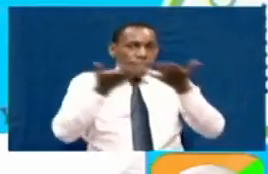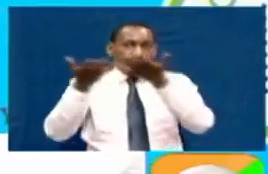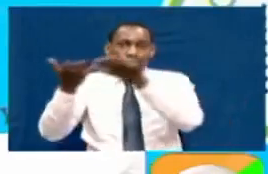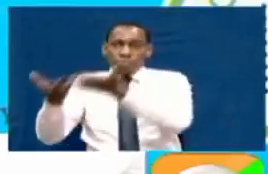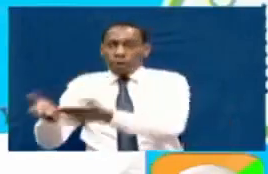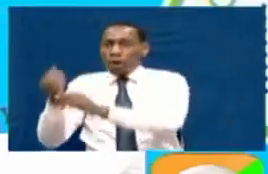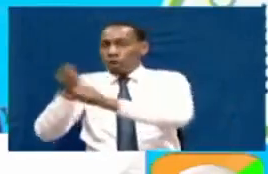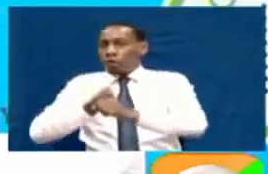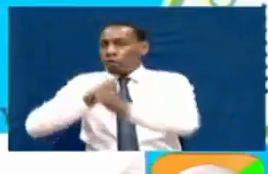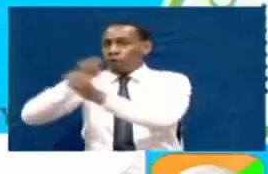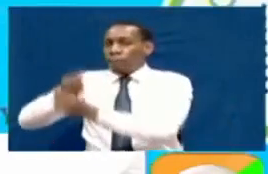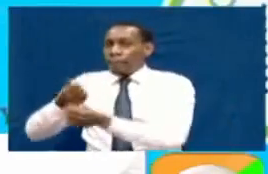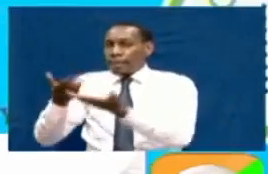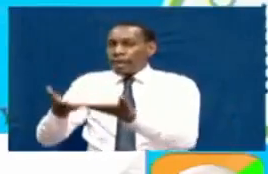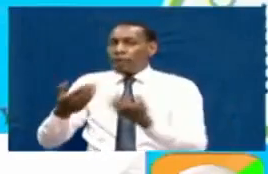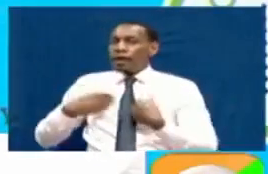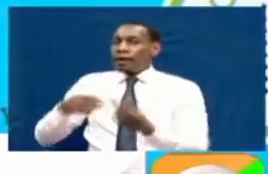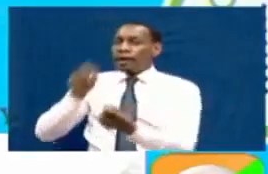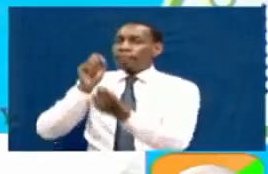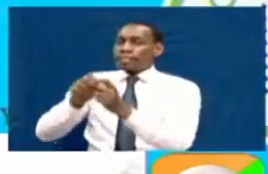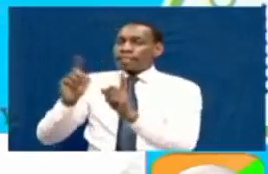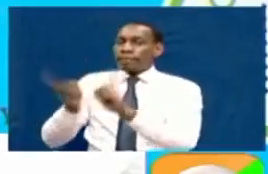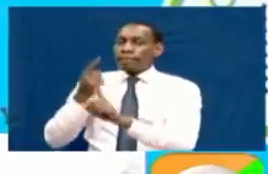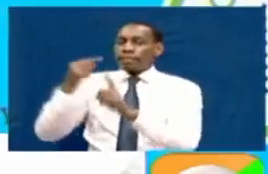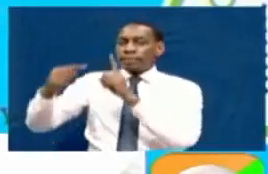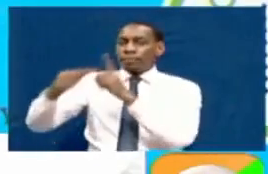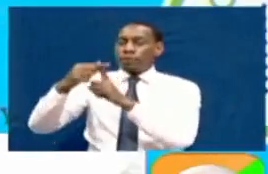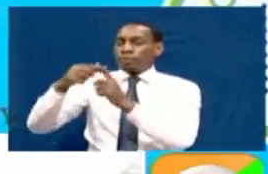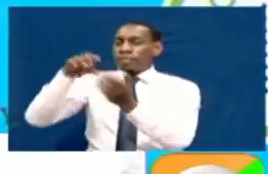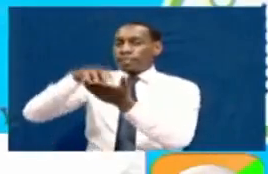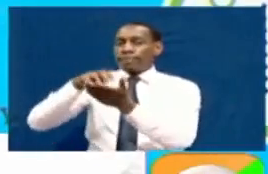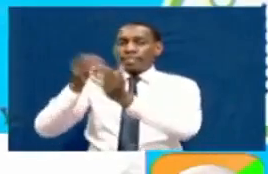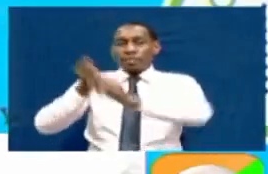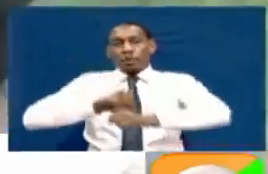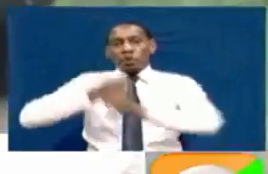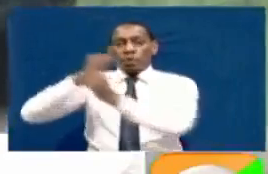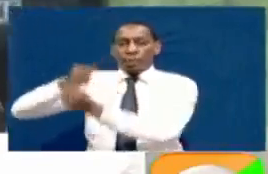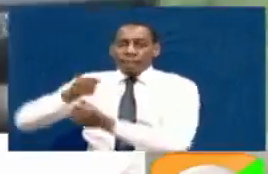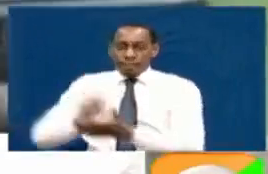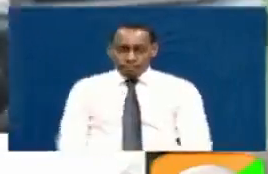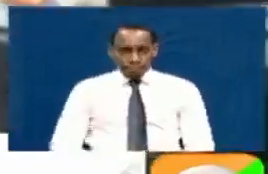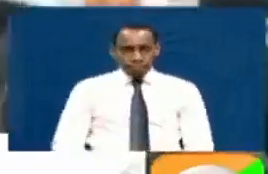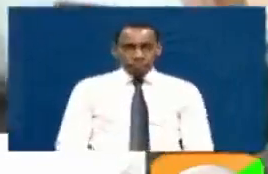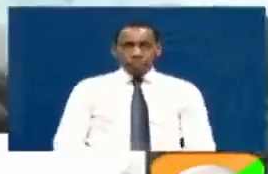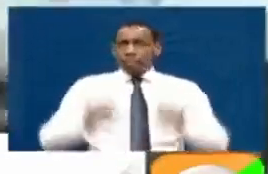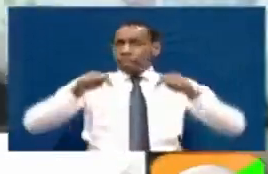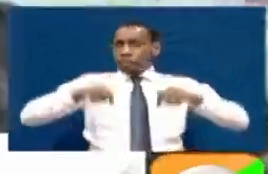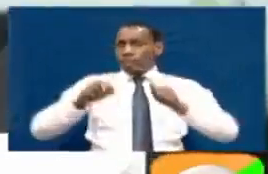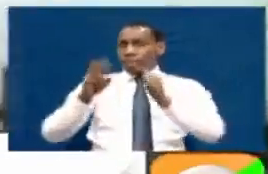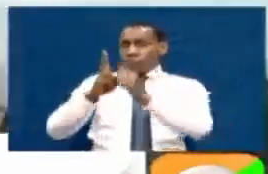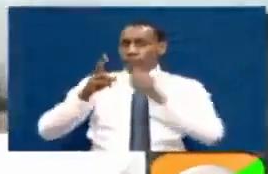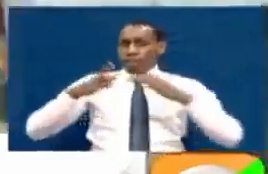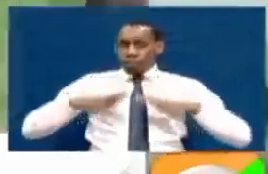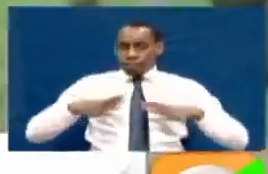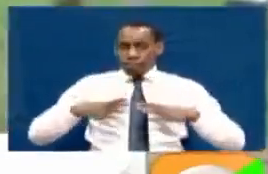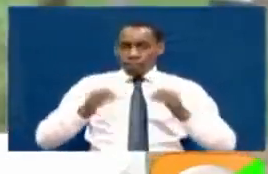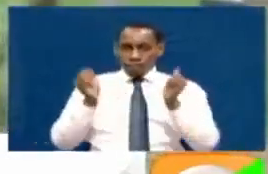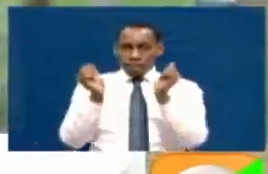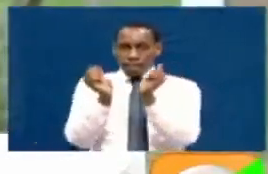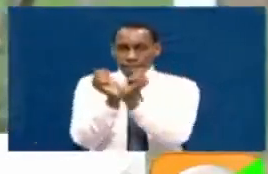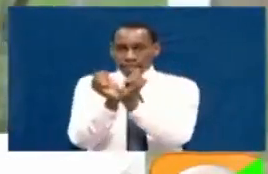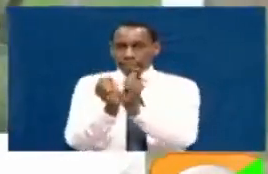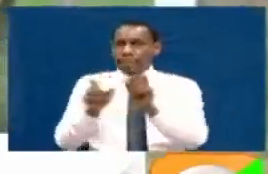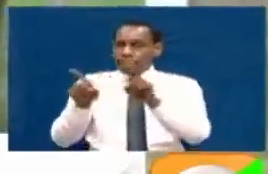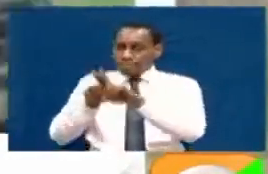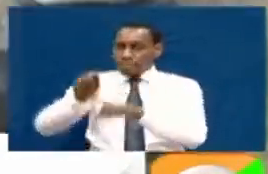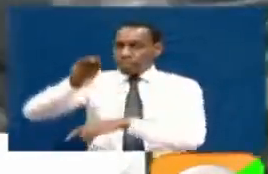Bay, where we have now tested the first positive case in Homa Bay. And today, 12 more people were nabbed at Kendube in